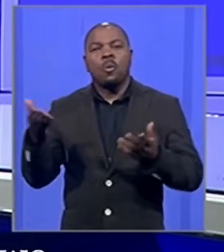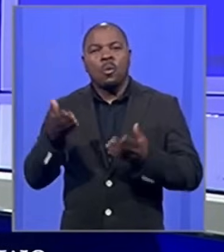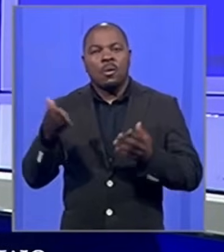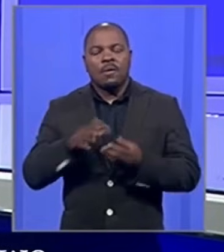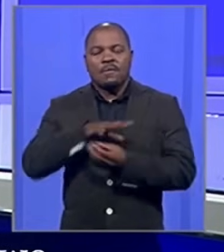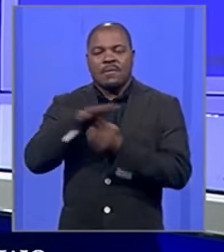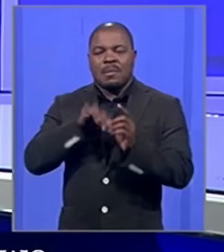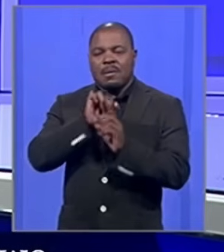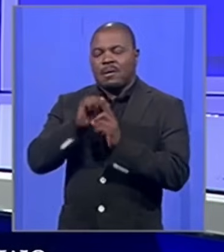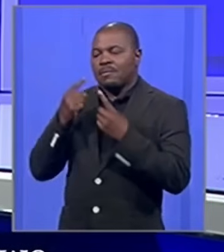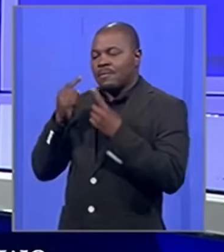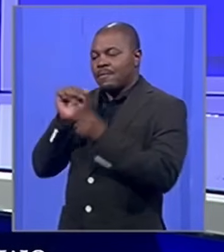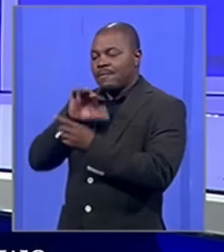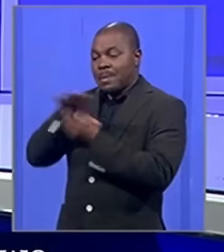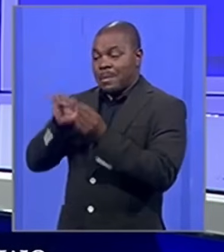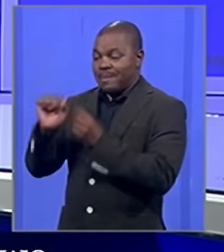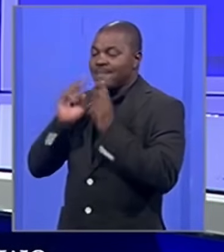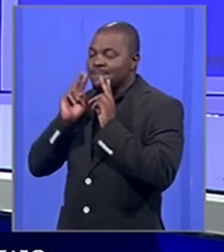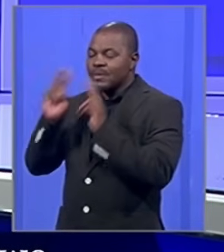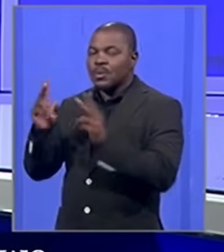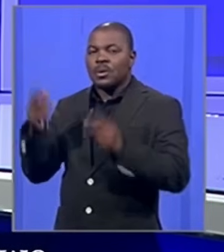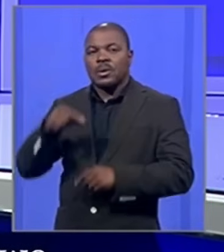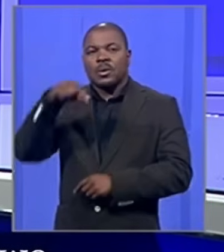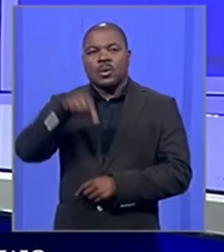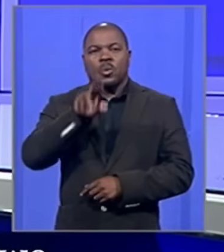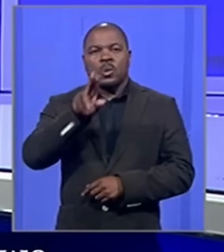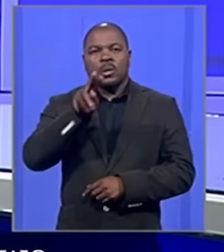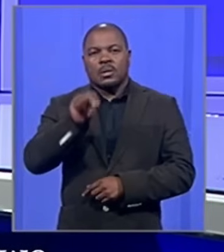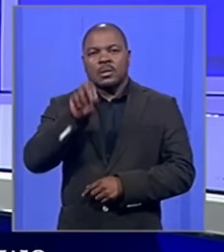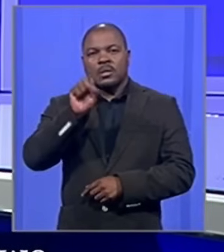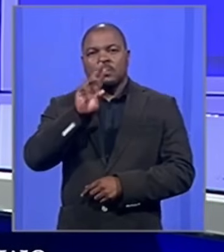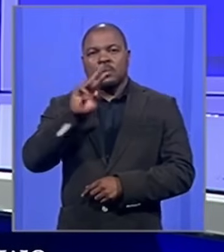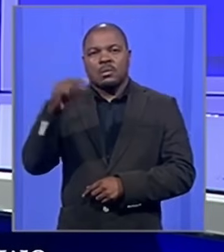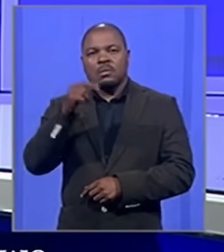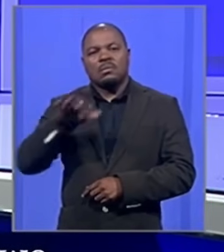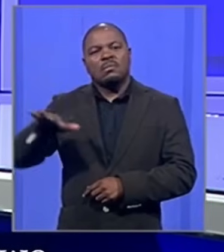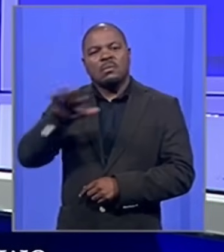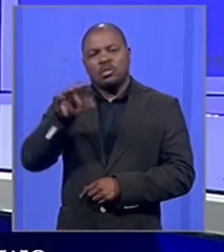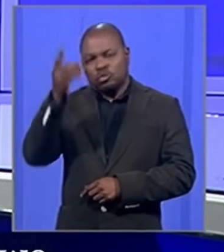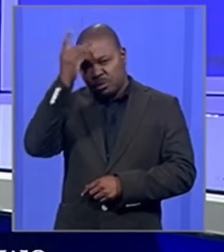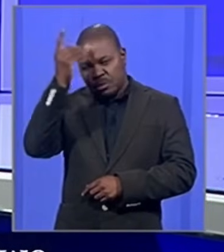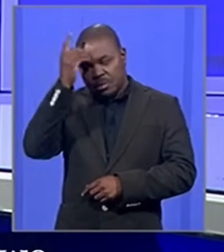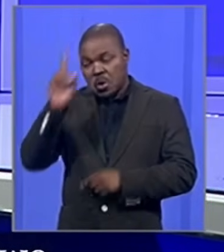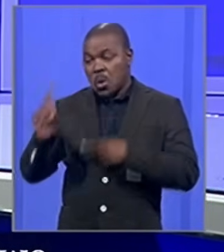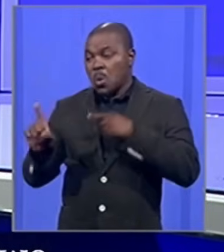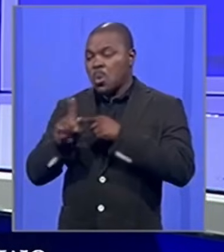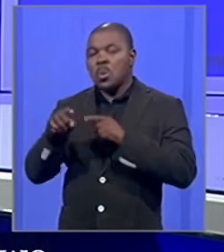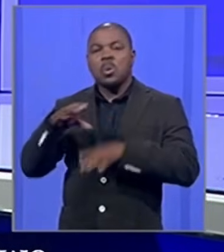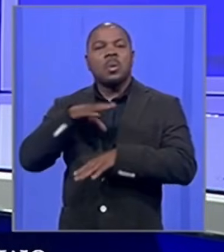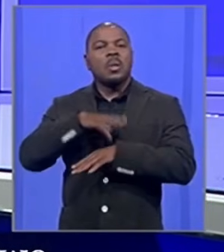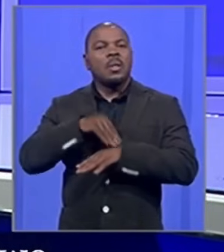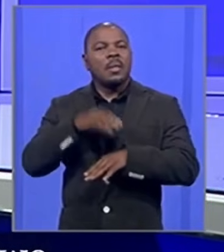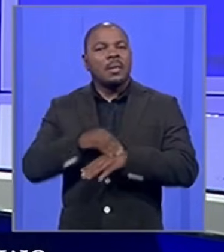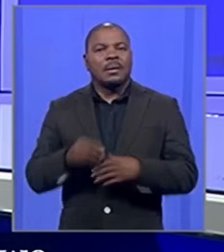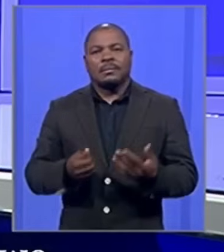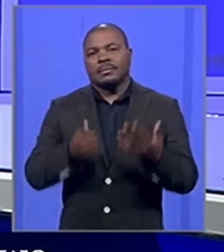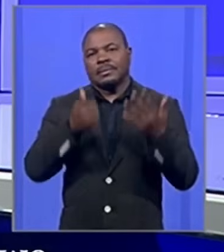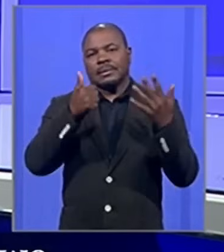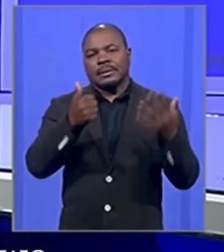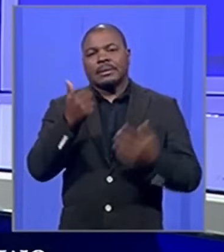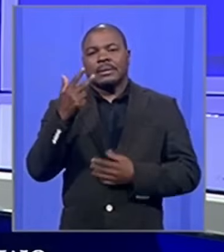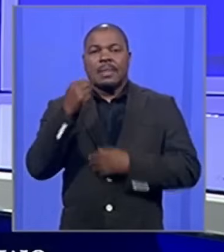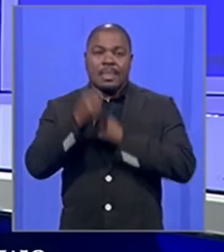ba lelapa la Gangema kwa Queensburg kwa Durban. Ngema yo a neng a le dingwaga di le